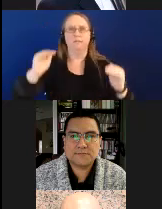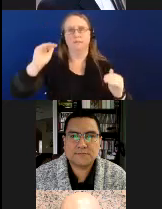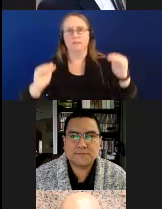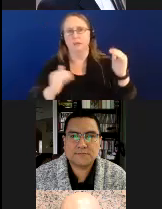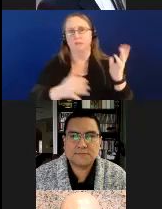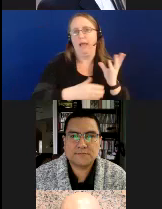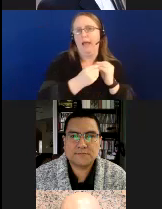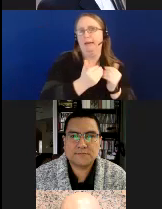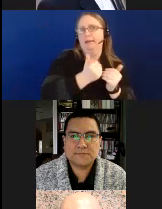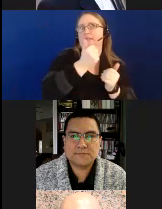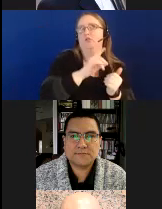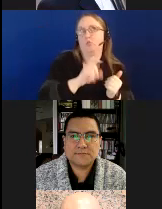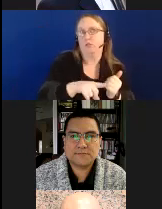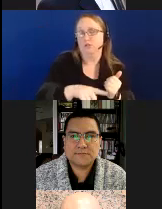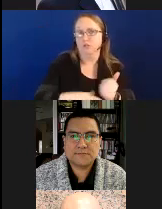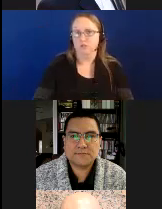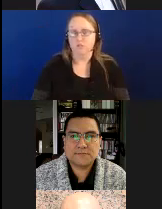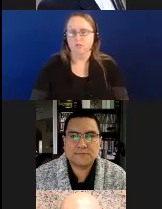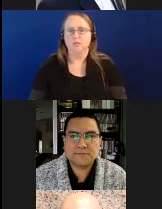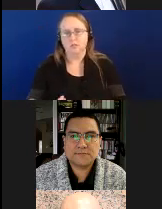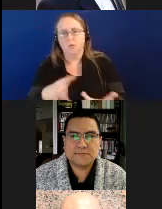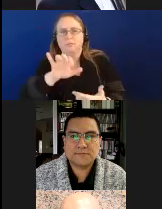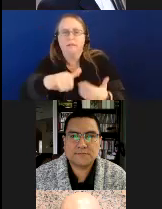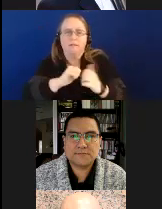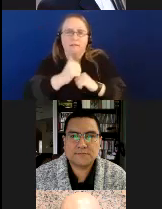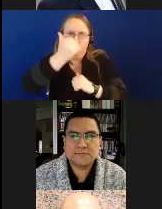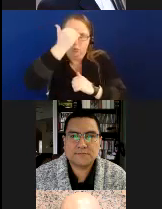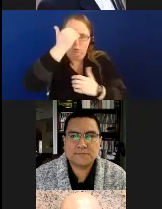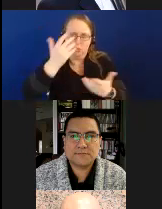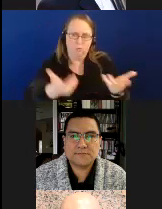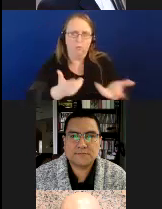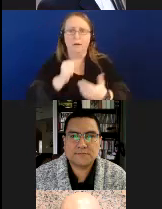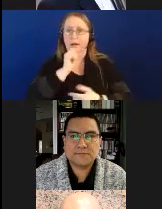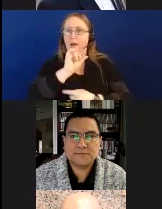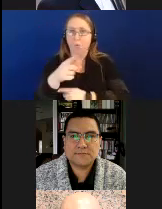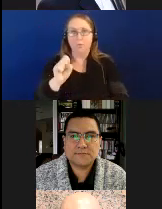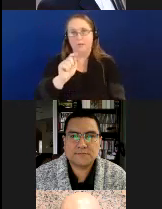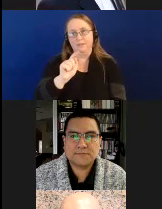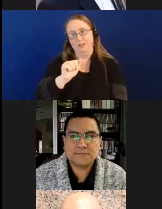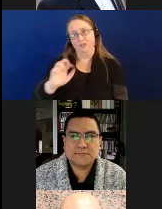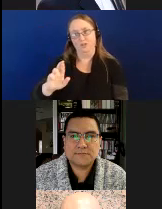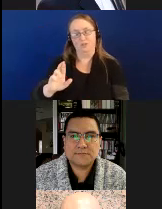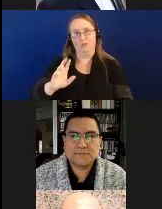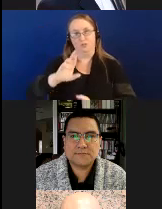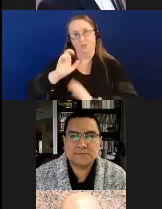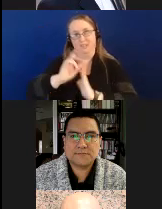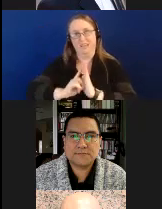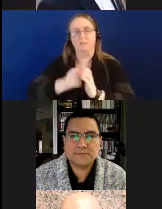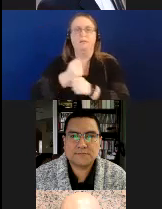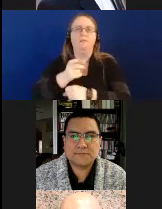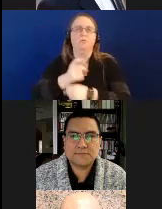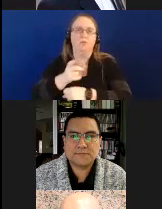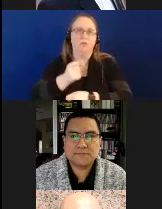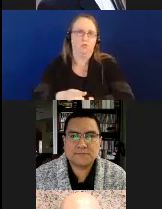slightly easier questions in the rest of the test. So this is how we know, not just STAAR redesign, but really every single year, this is how we make